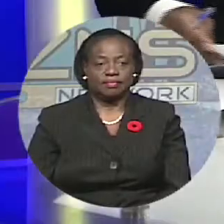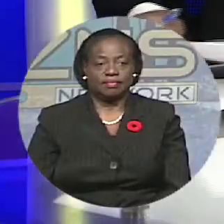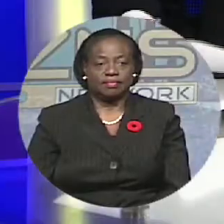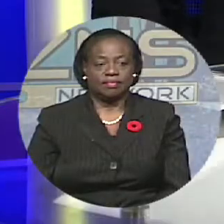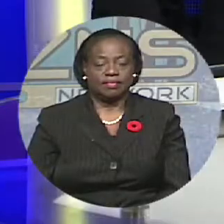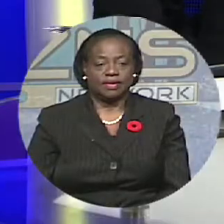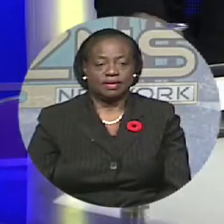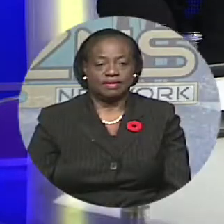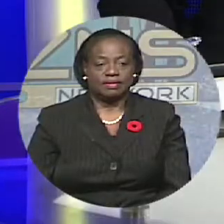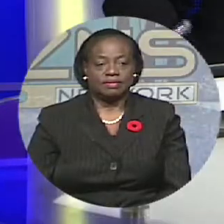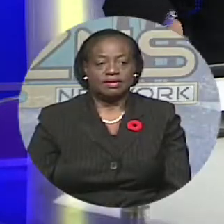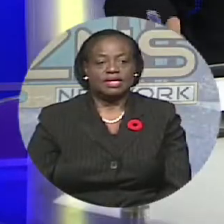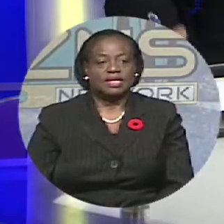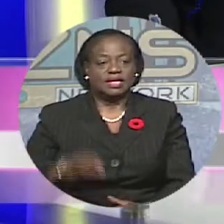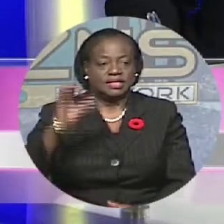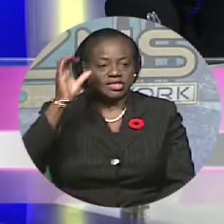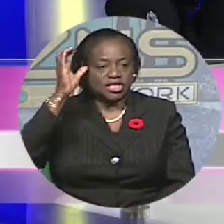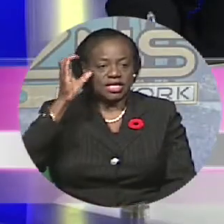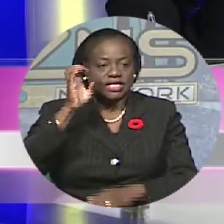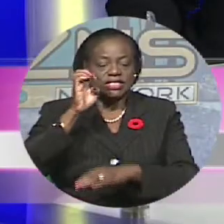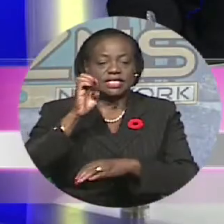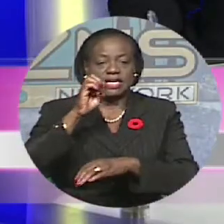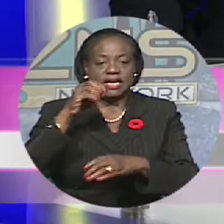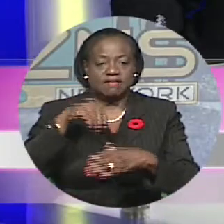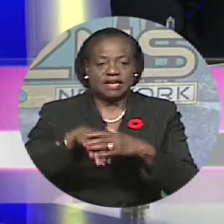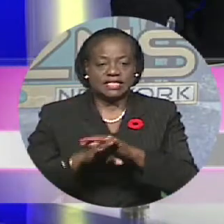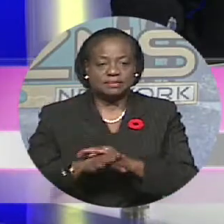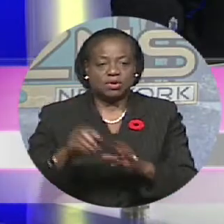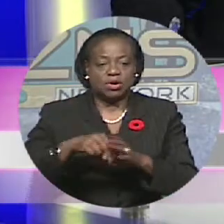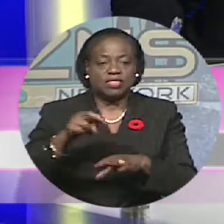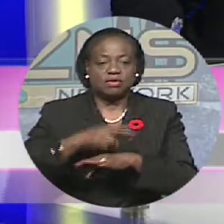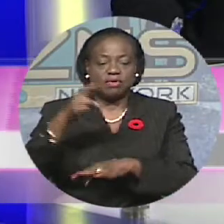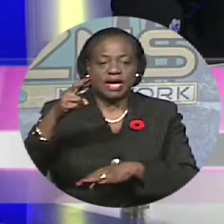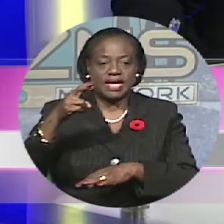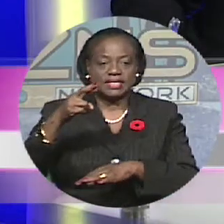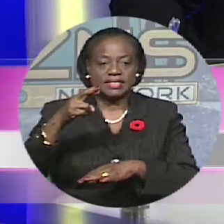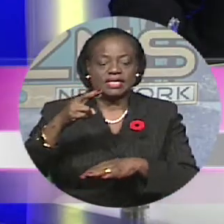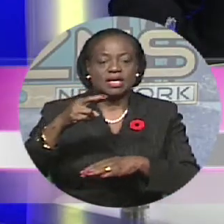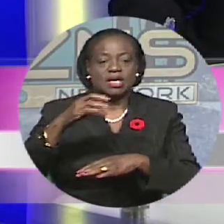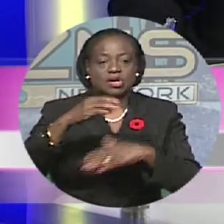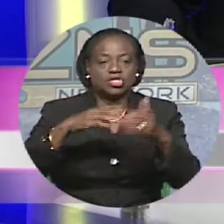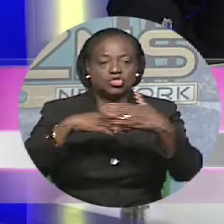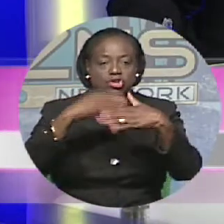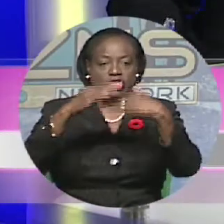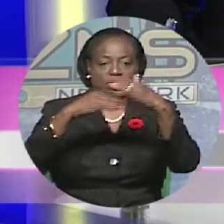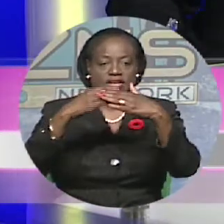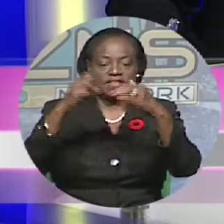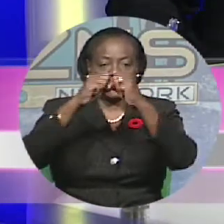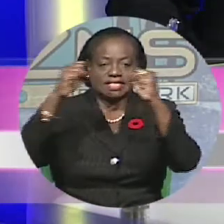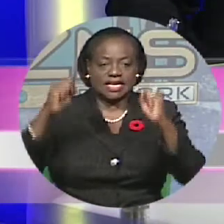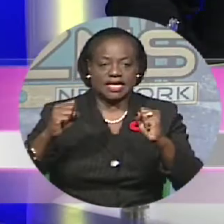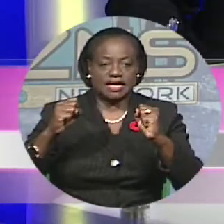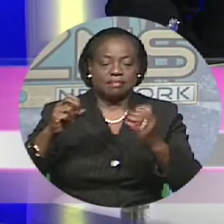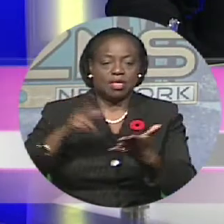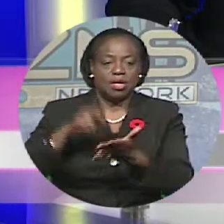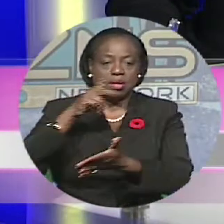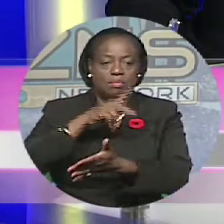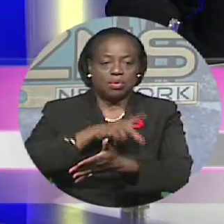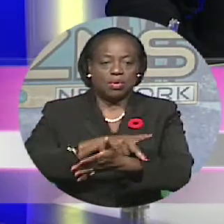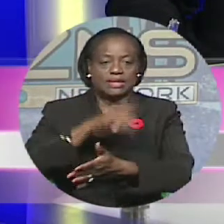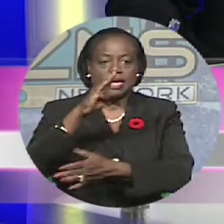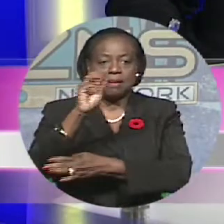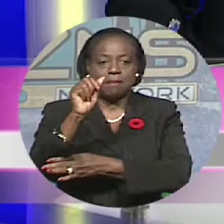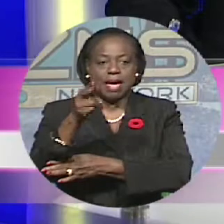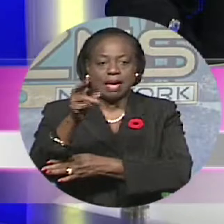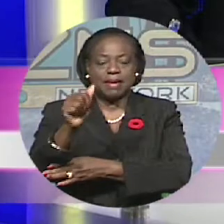With Chinese investment on the rise in the country, the construction of a stadium, a port facility in North Abaco, Bahamar, and the sale of the British